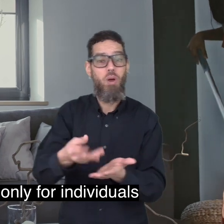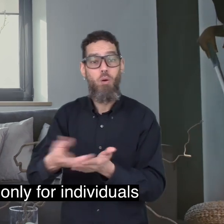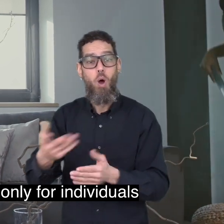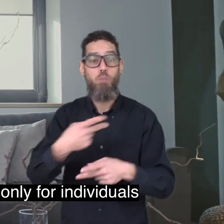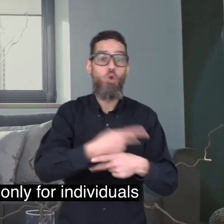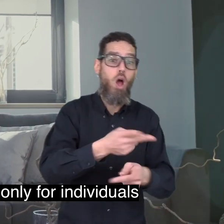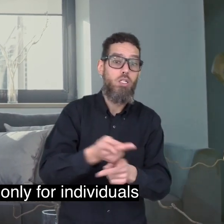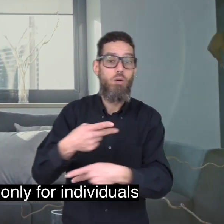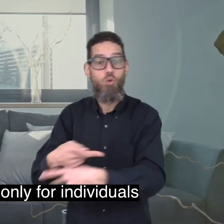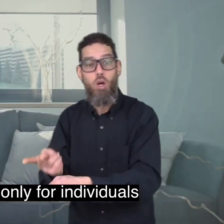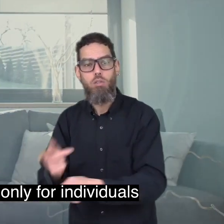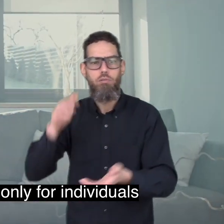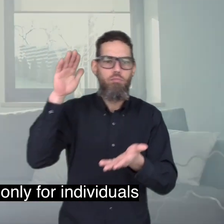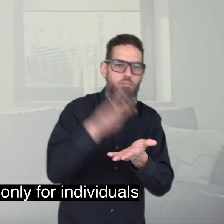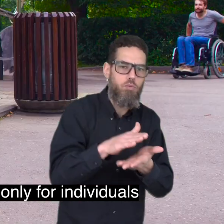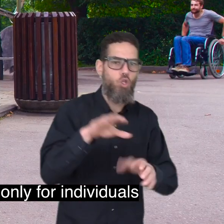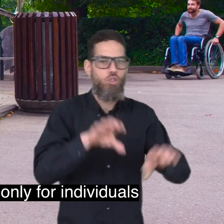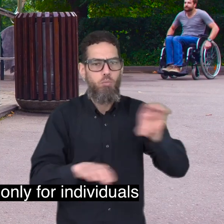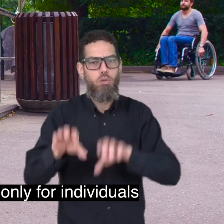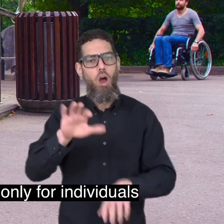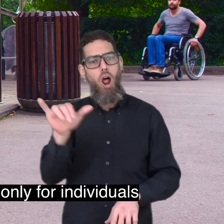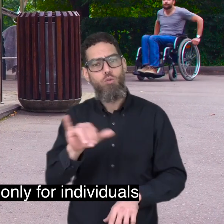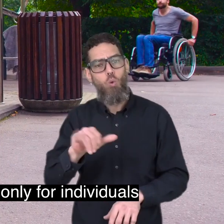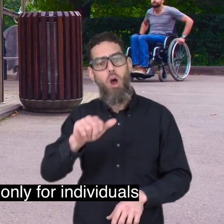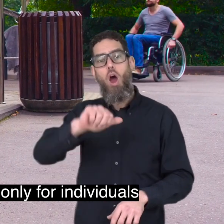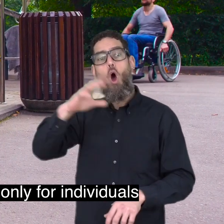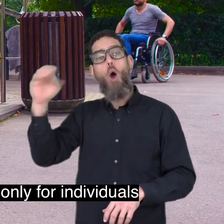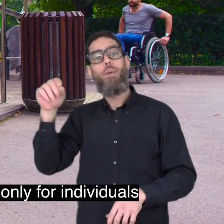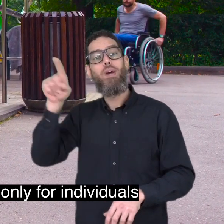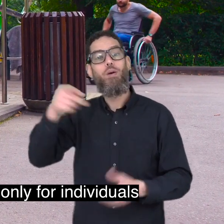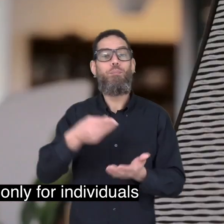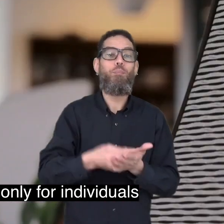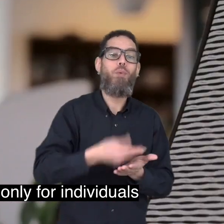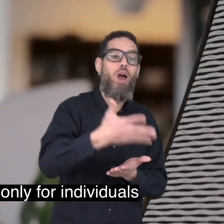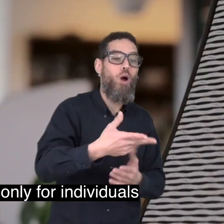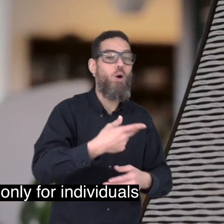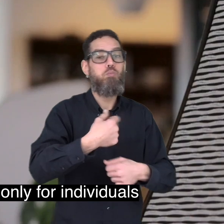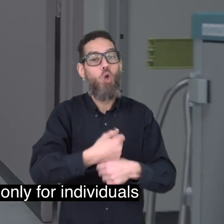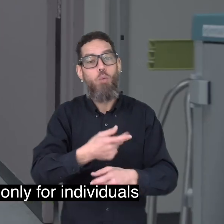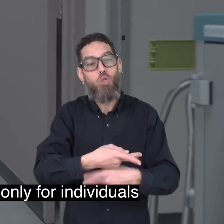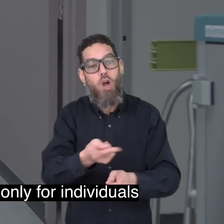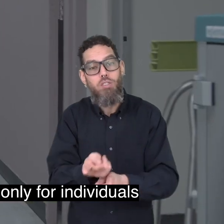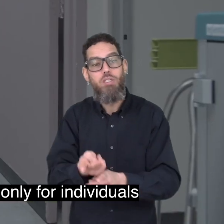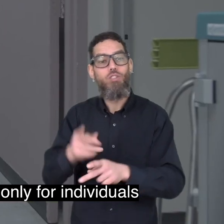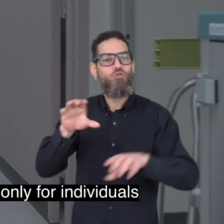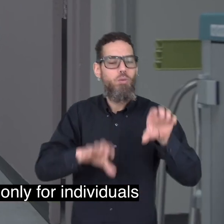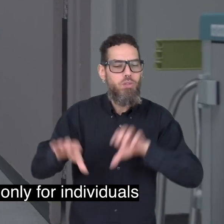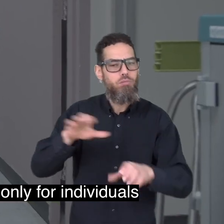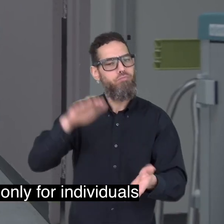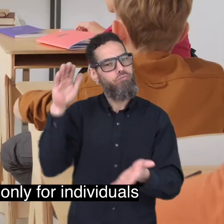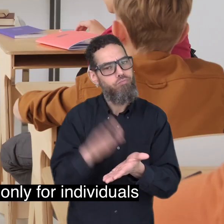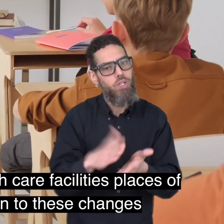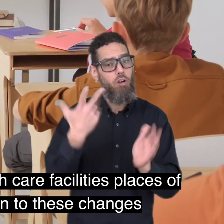in product choices not only for individuals, but also for accessibility and inclusion in workplaces, healthcare